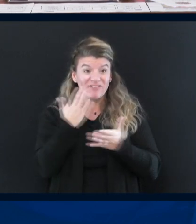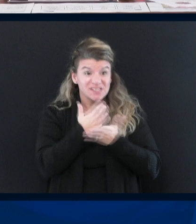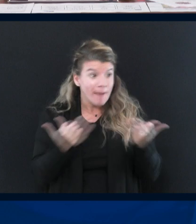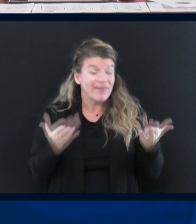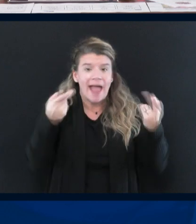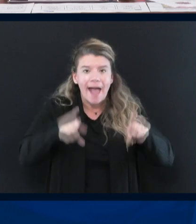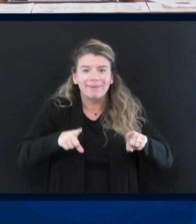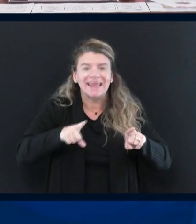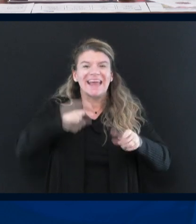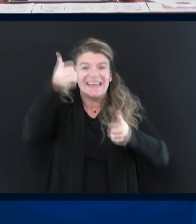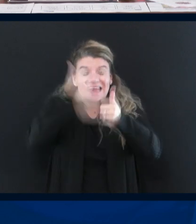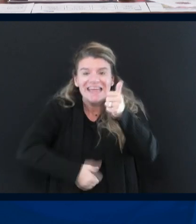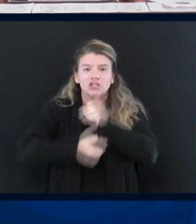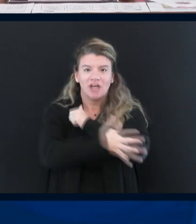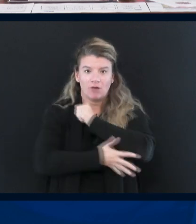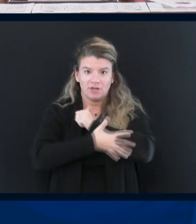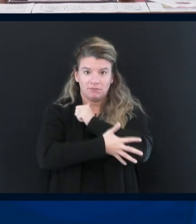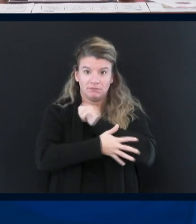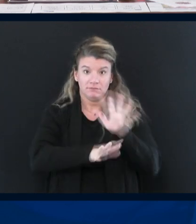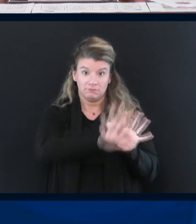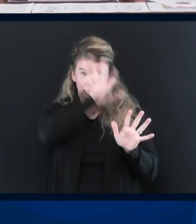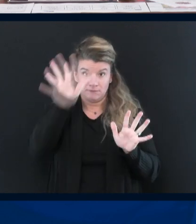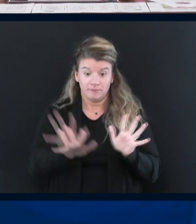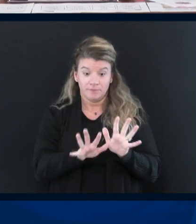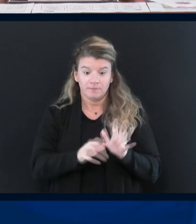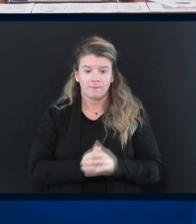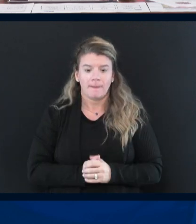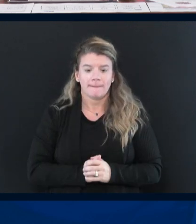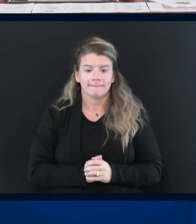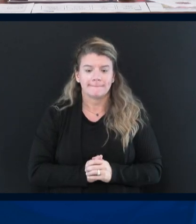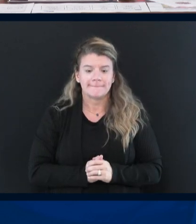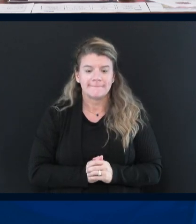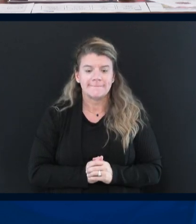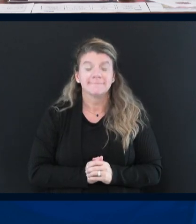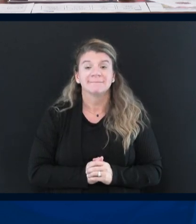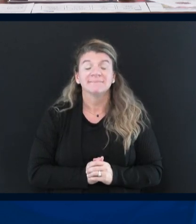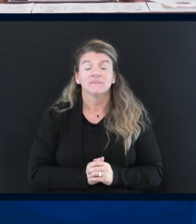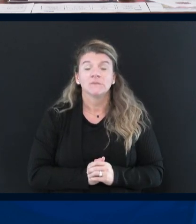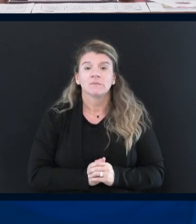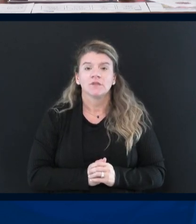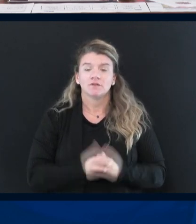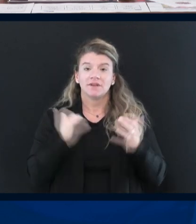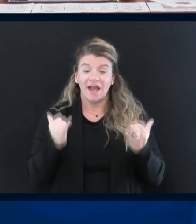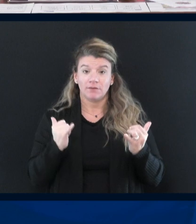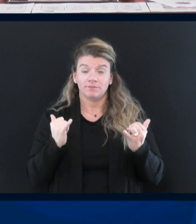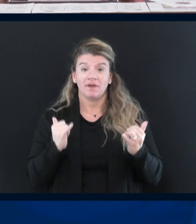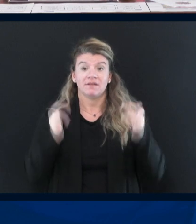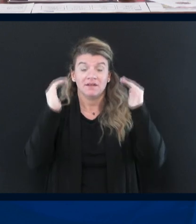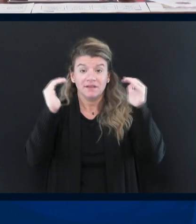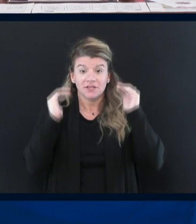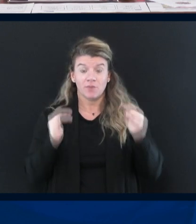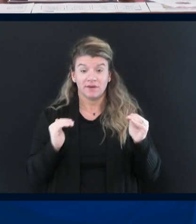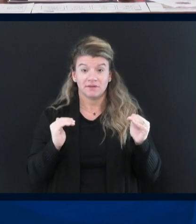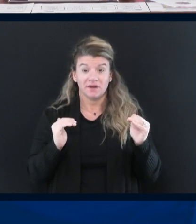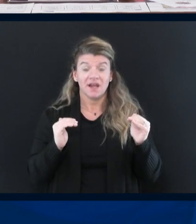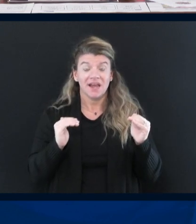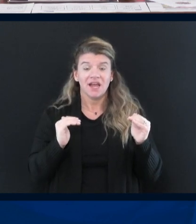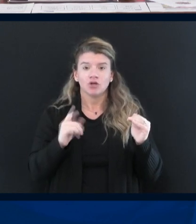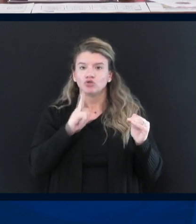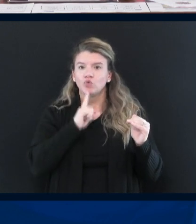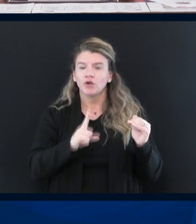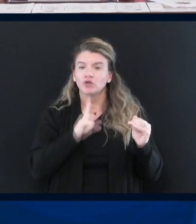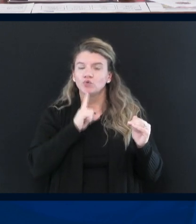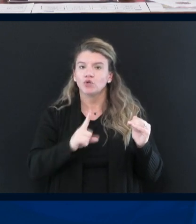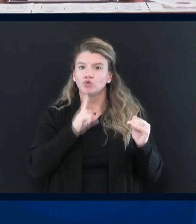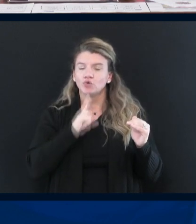Now this is the 800-pound gorilla in the room. Really and truly, from